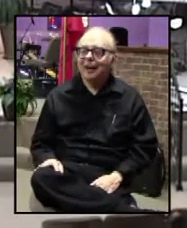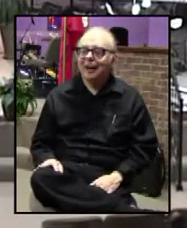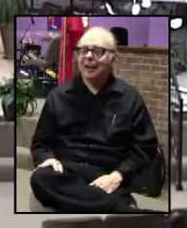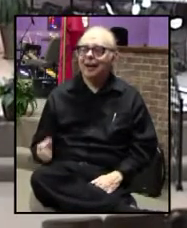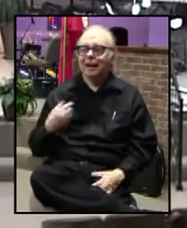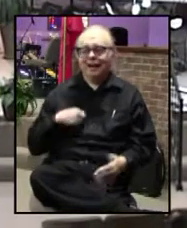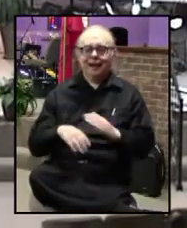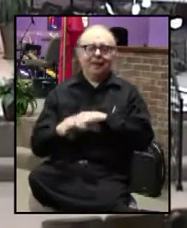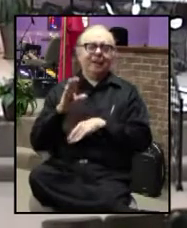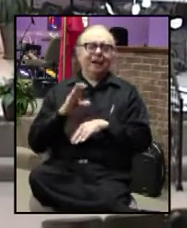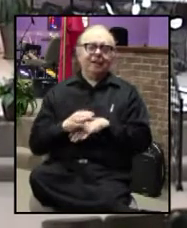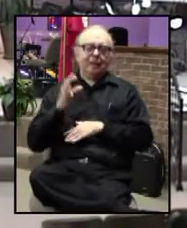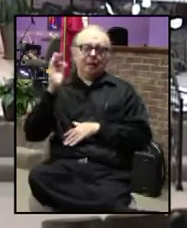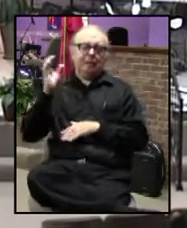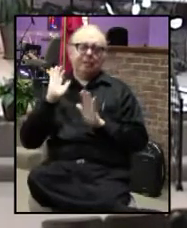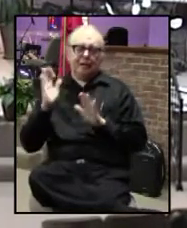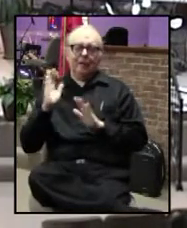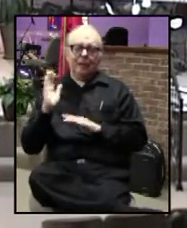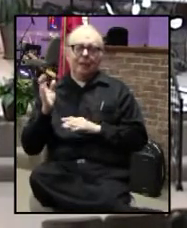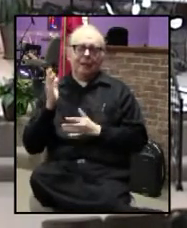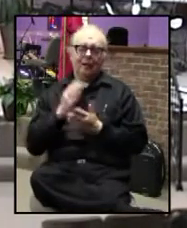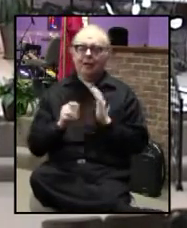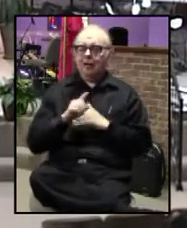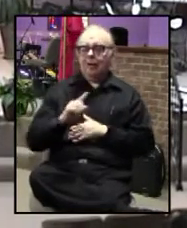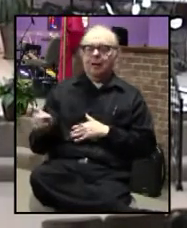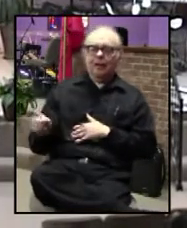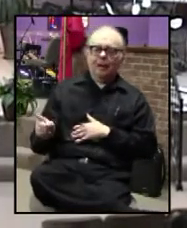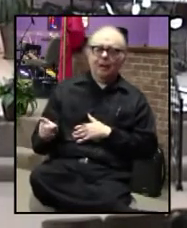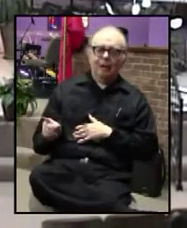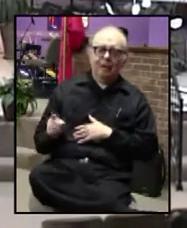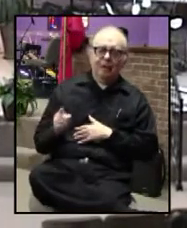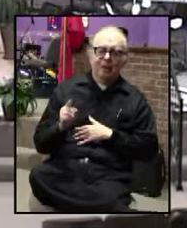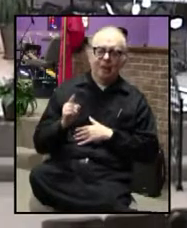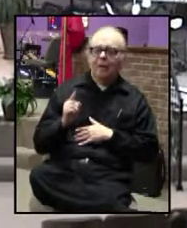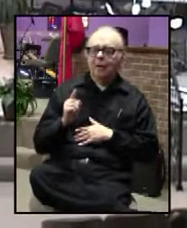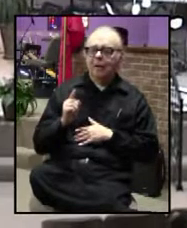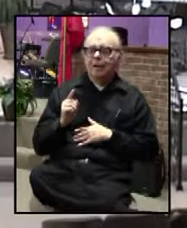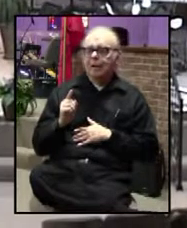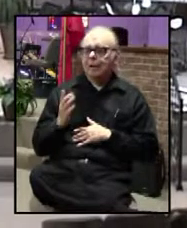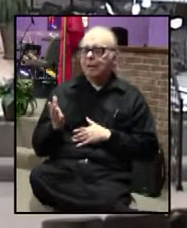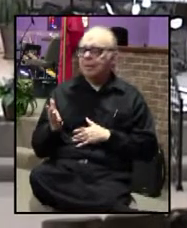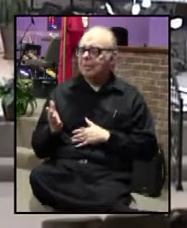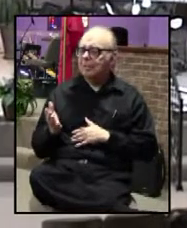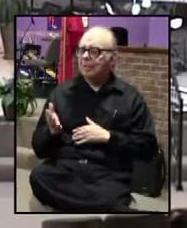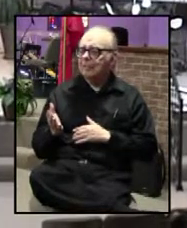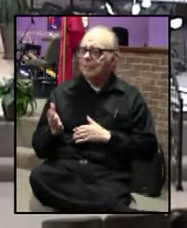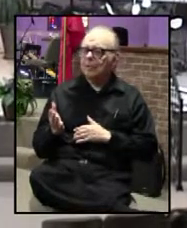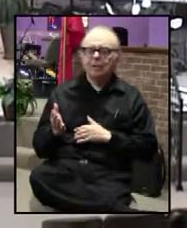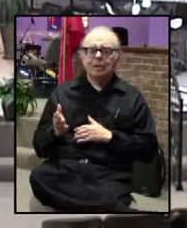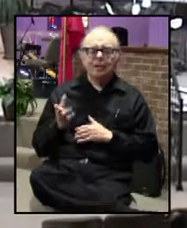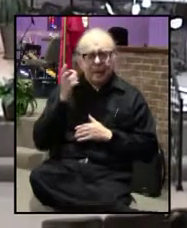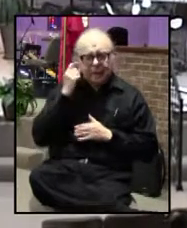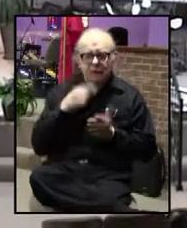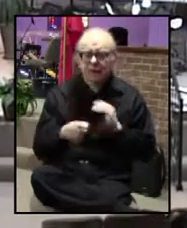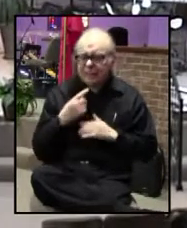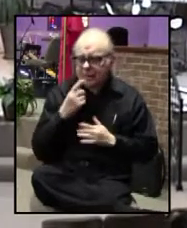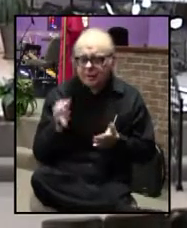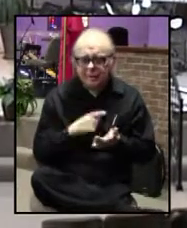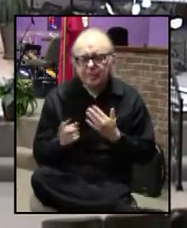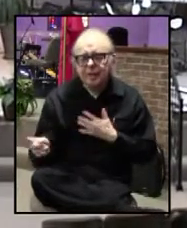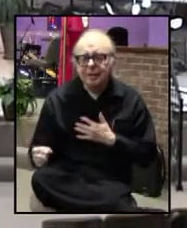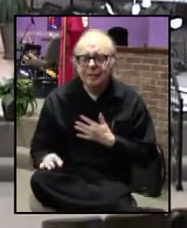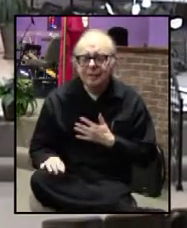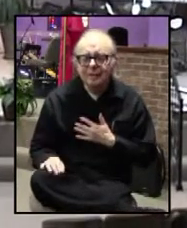I come in here and I preach a sermon, and some of you all will say, "Were you at my house? Did you hear what I said this week?"